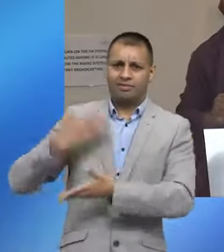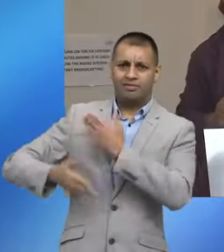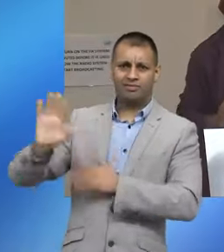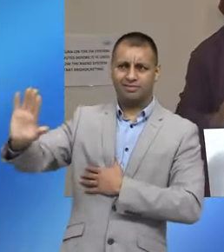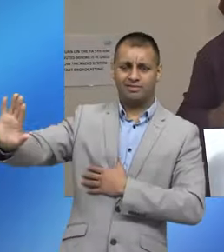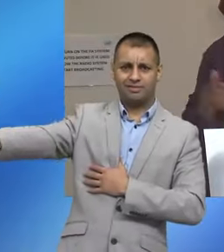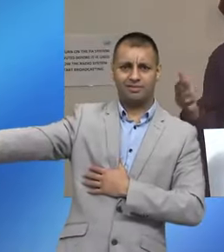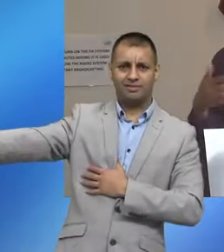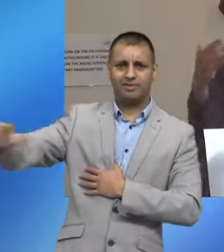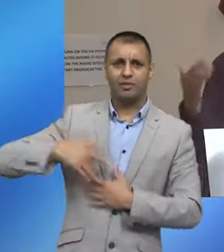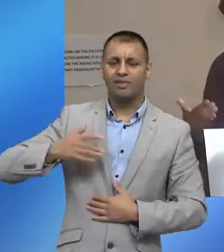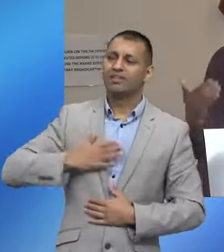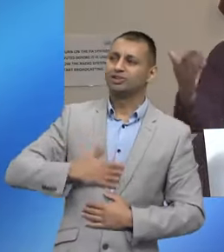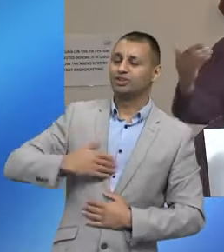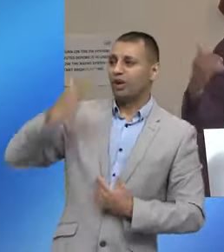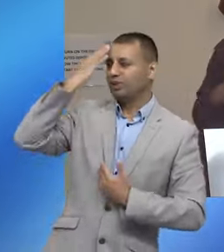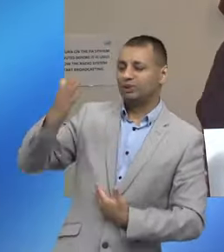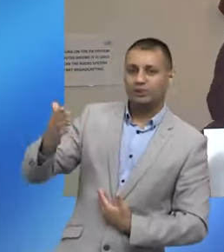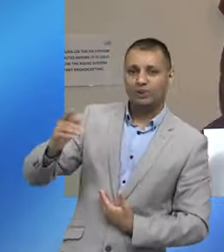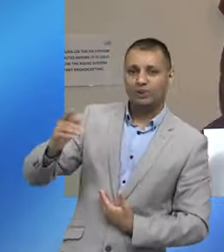us where we have to apologize and feel like we're second-class citizens.